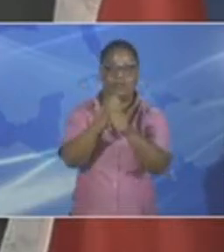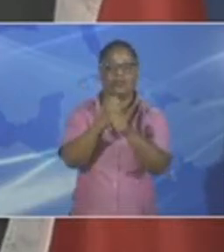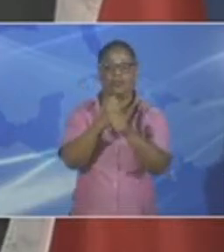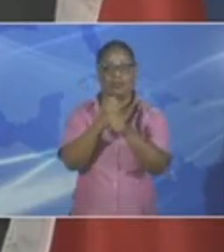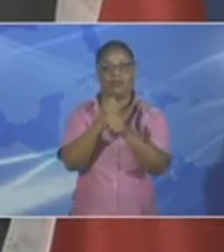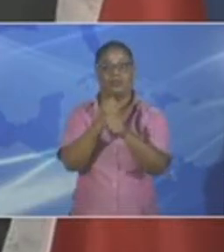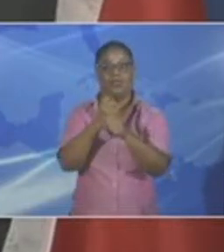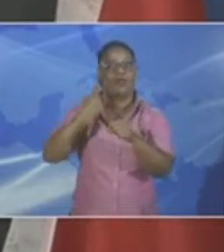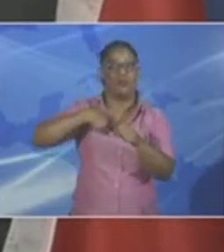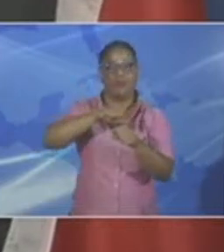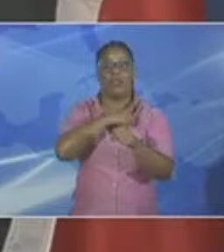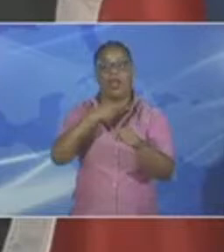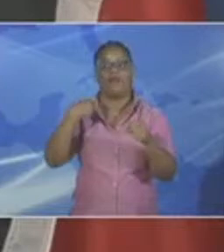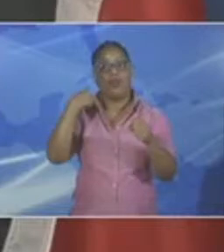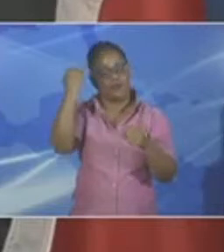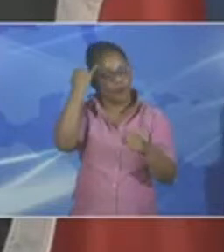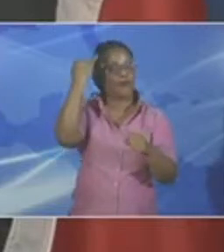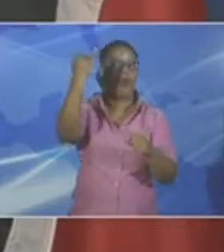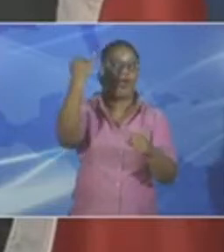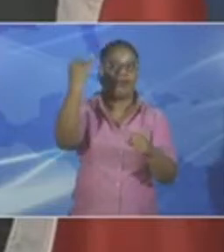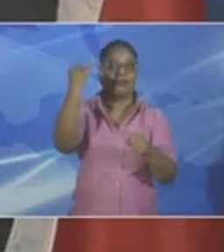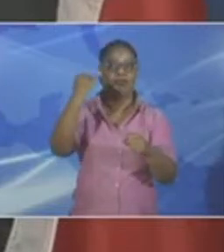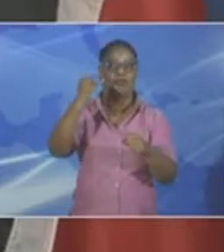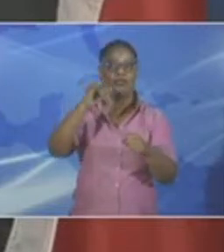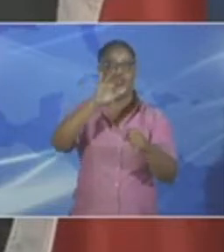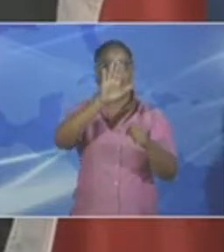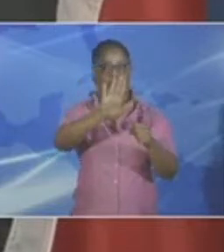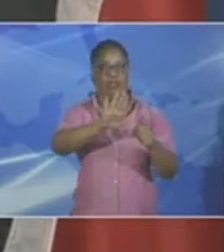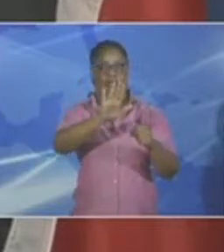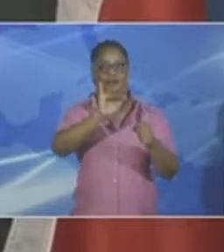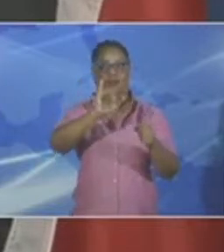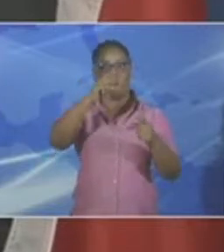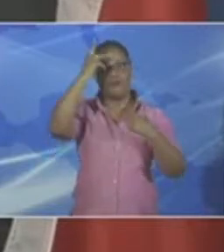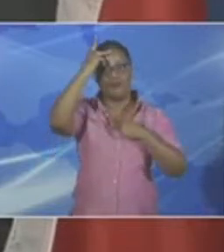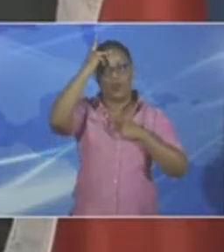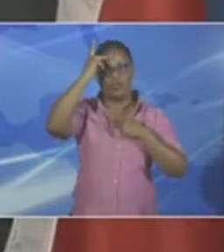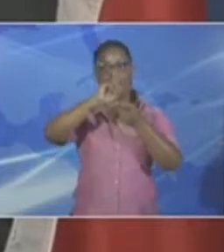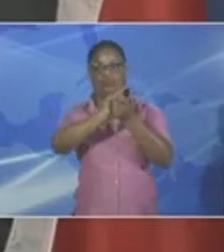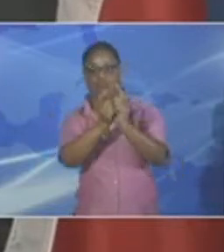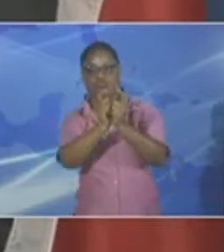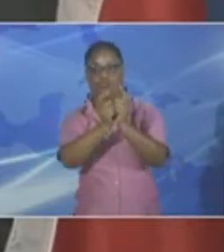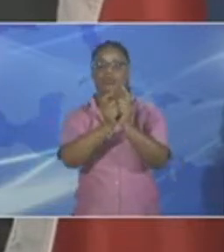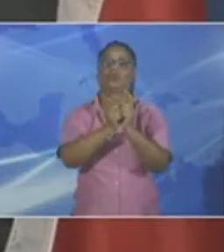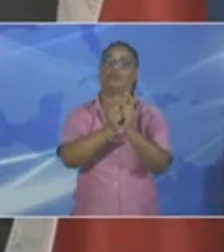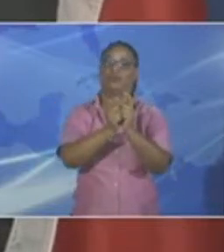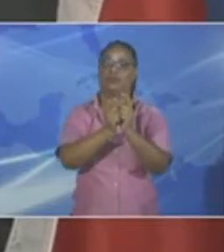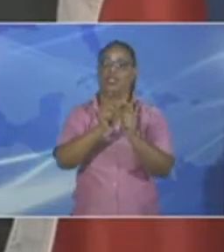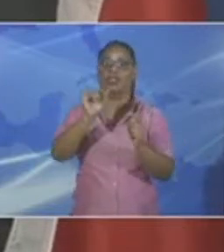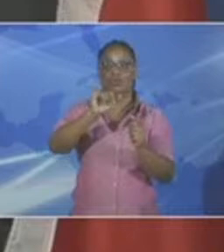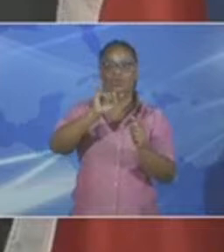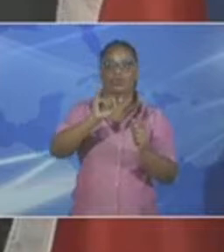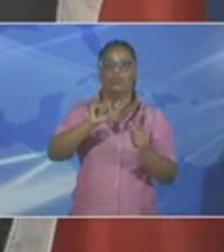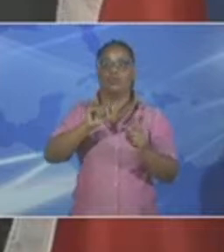the country would have to manage in a situation where a virus could be killing thousands of people.